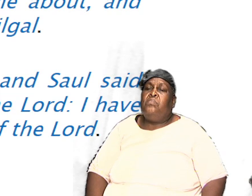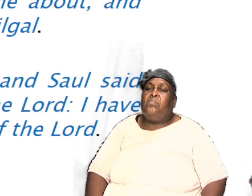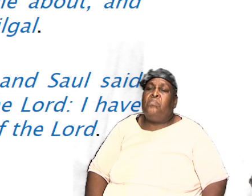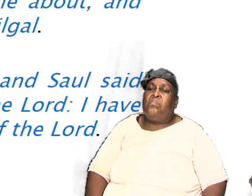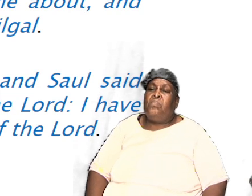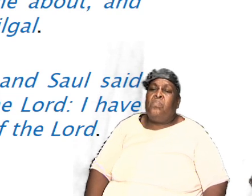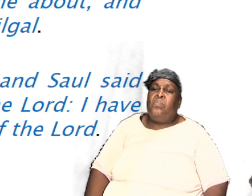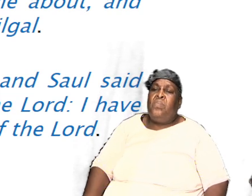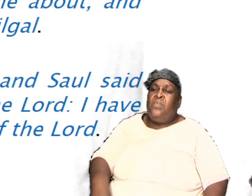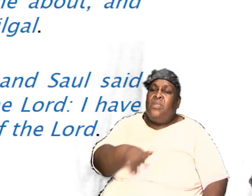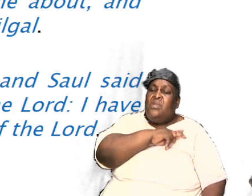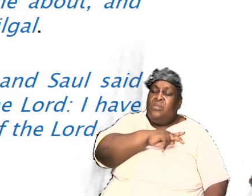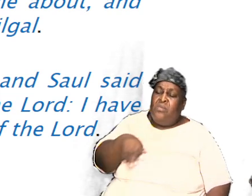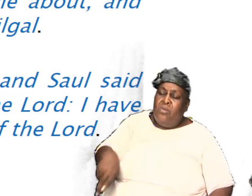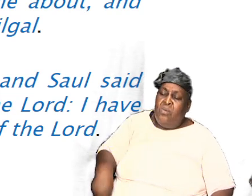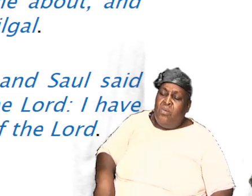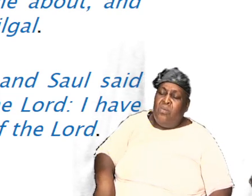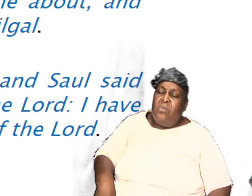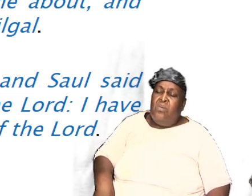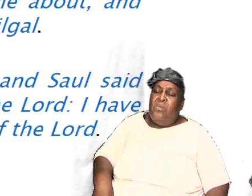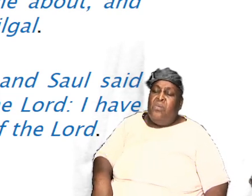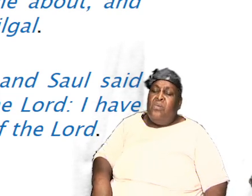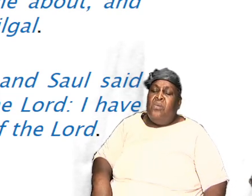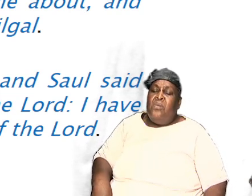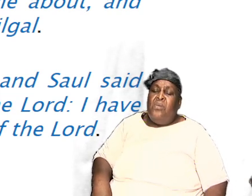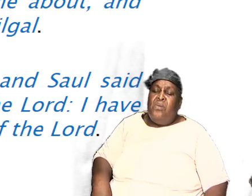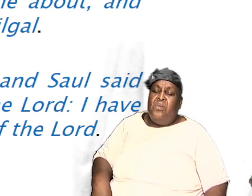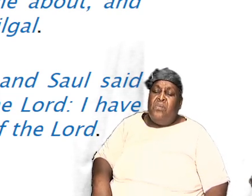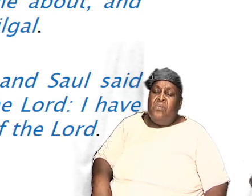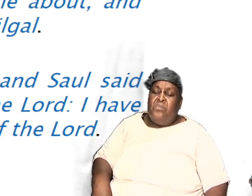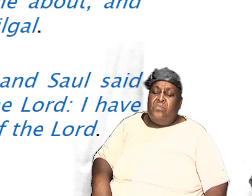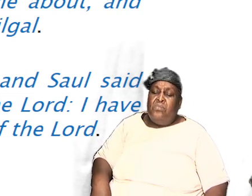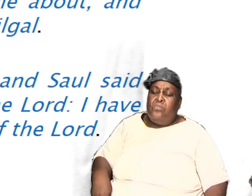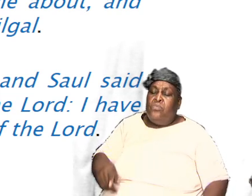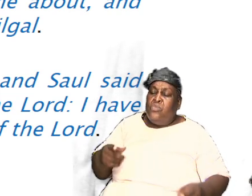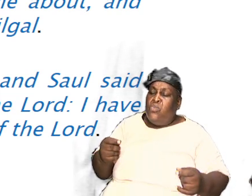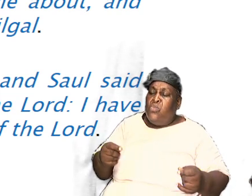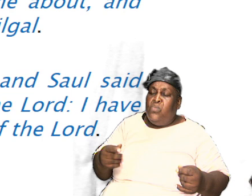And the Lord acted because